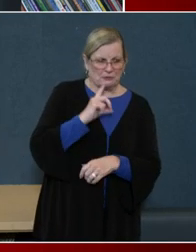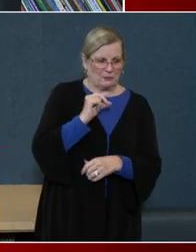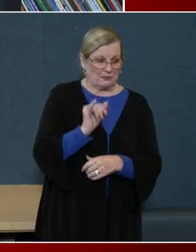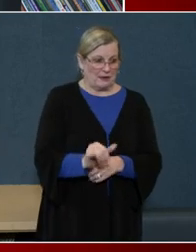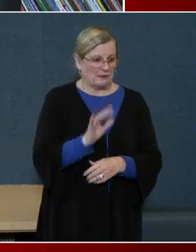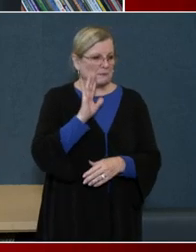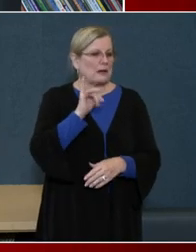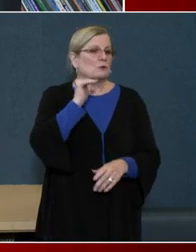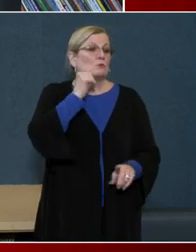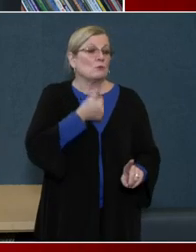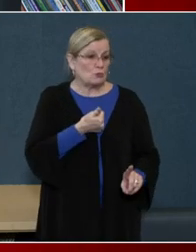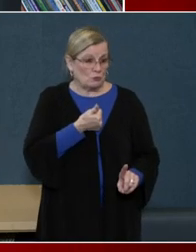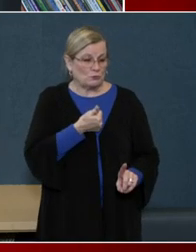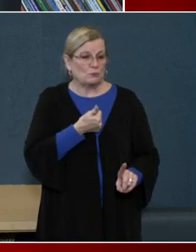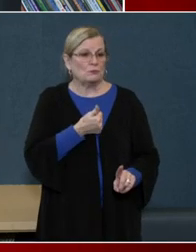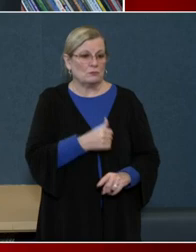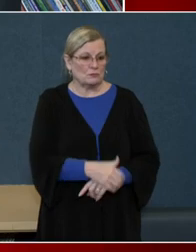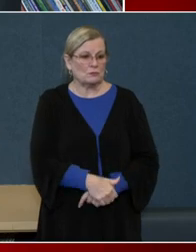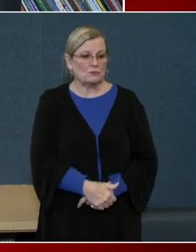Whole,